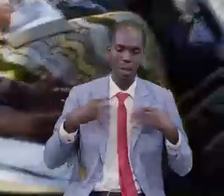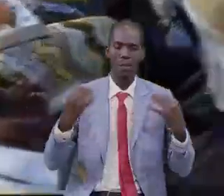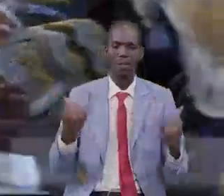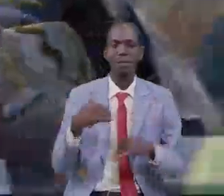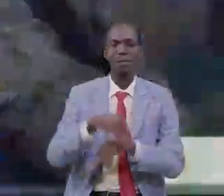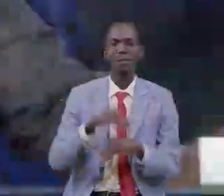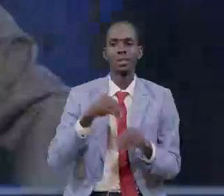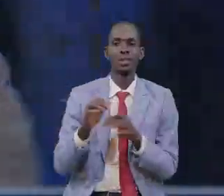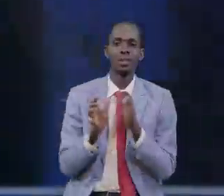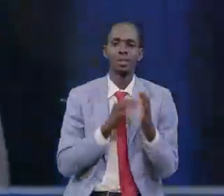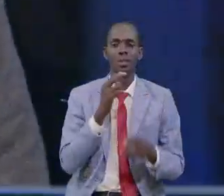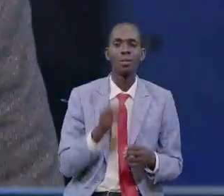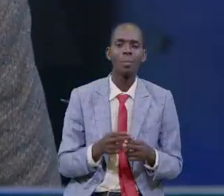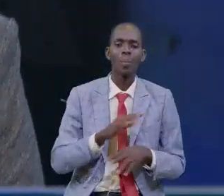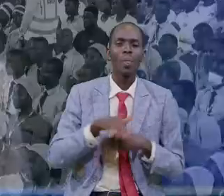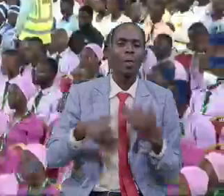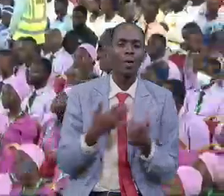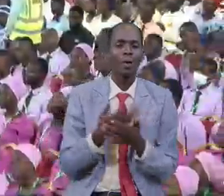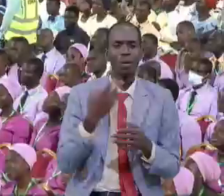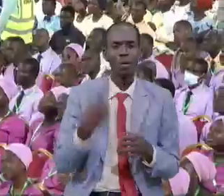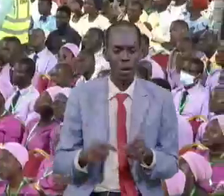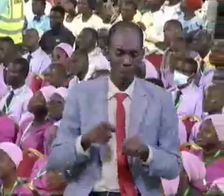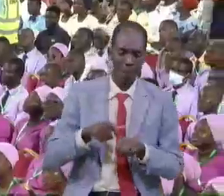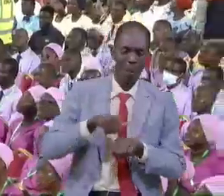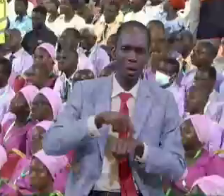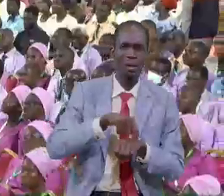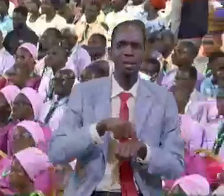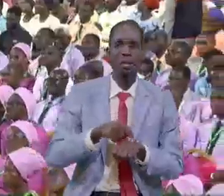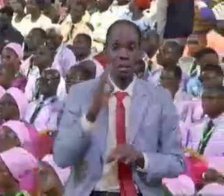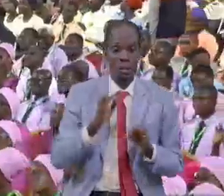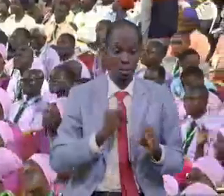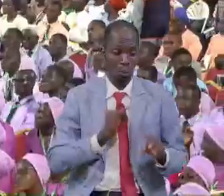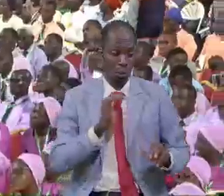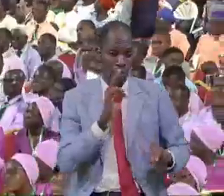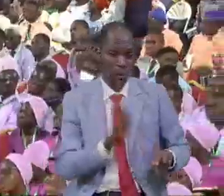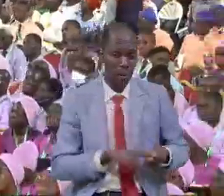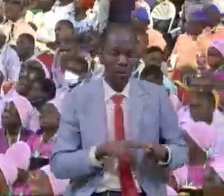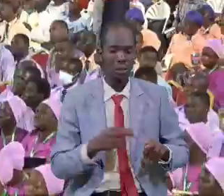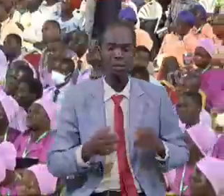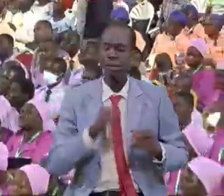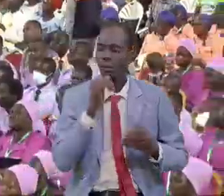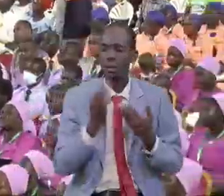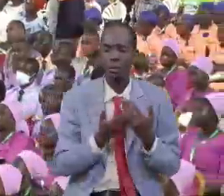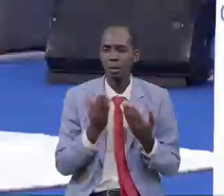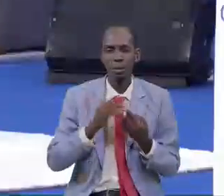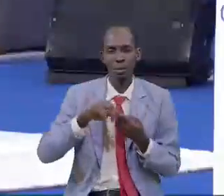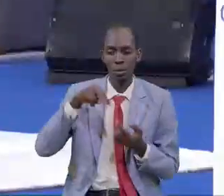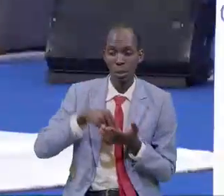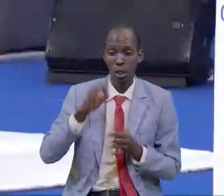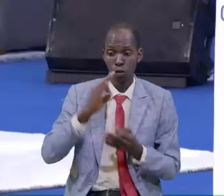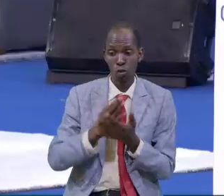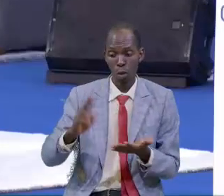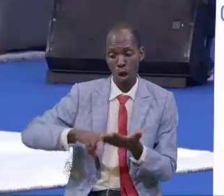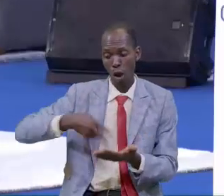All the joints, if I sit down, I cannot stand up. If something falls on the ground,